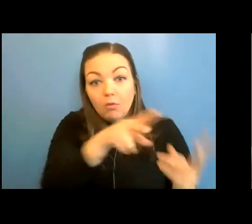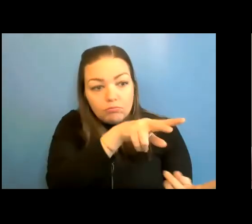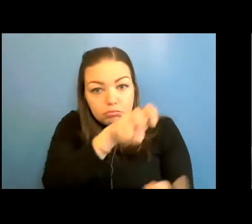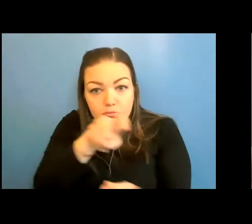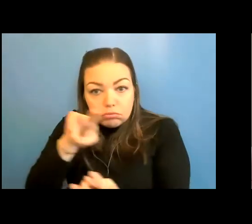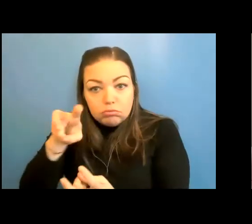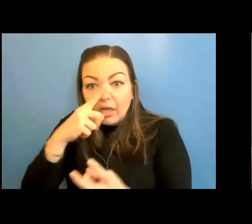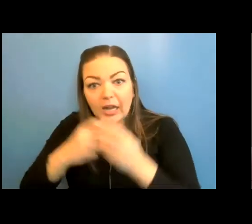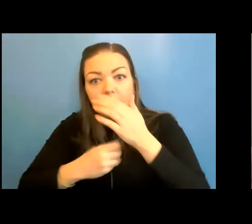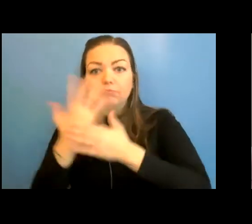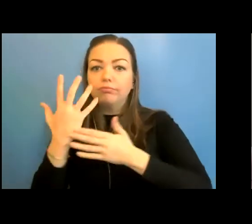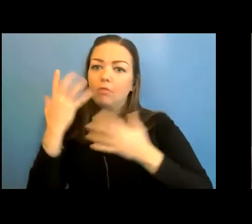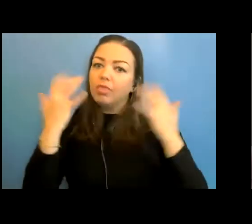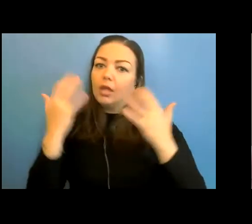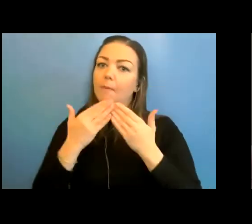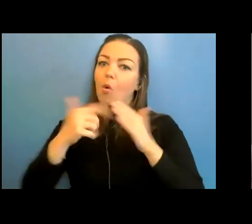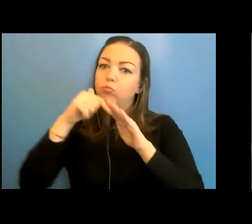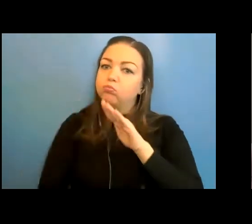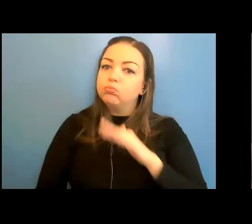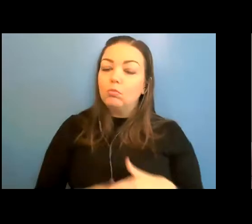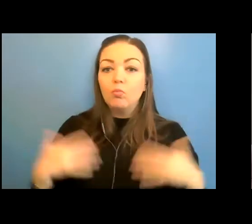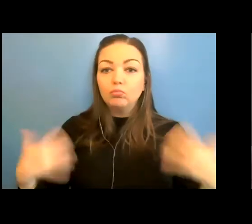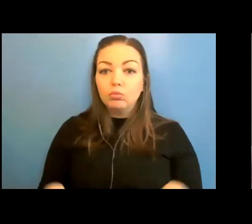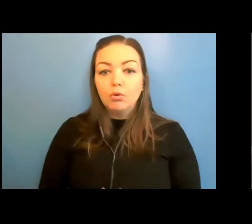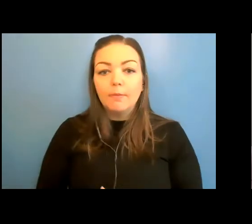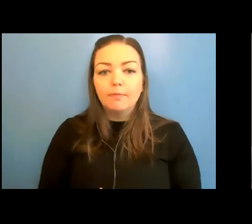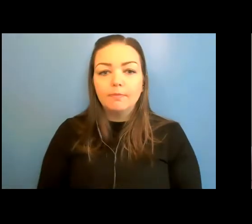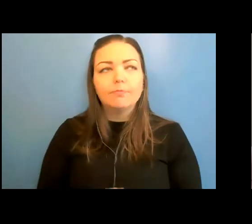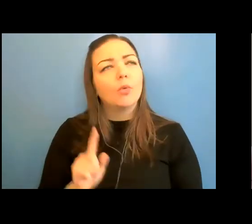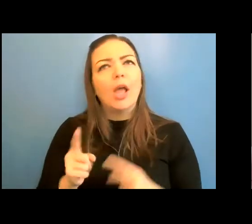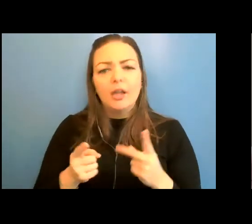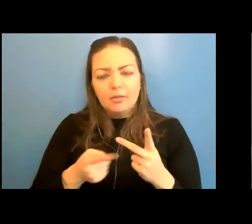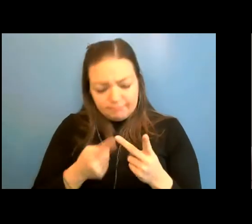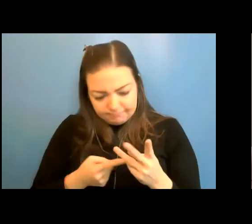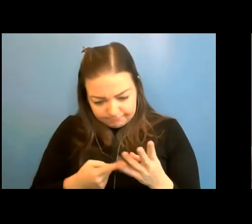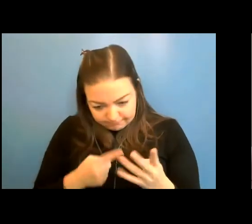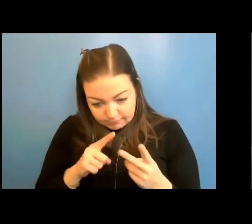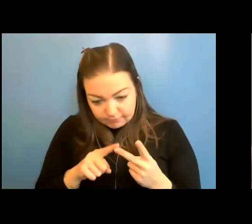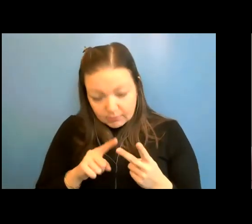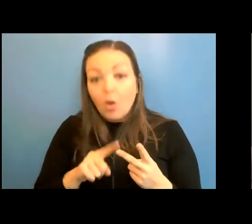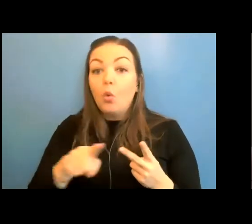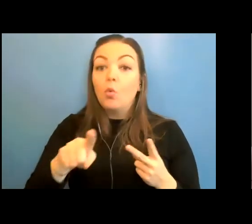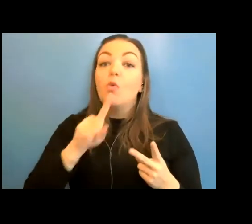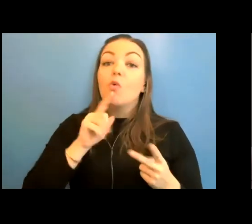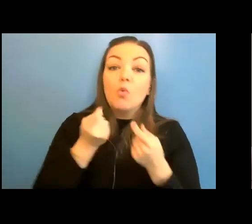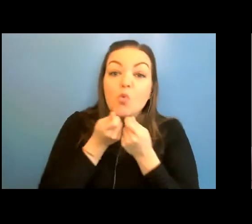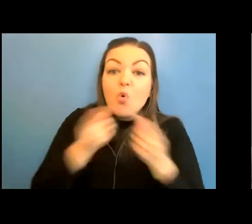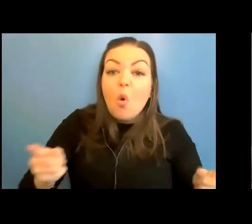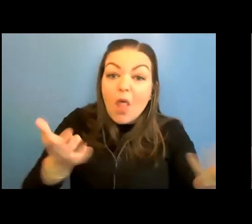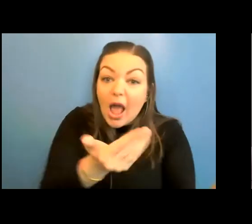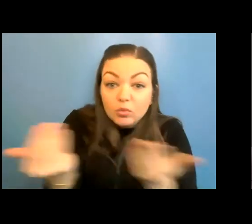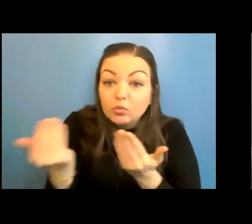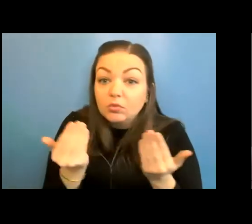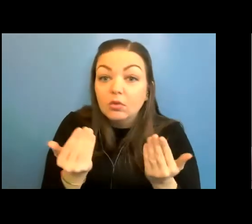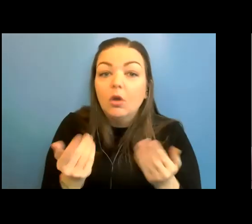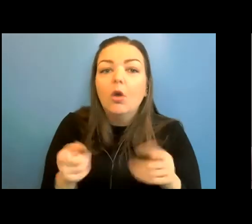work. What else do we do? As well as the call out that Ellie talked about, we also do some